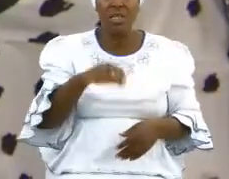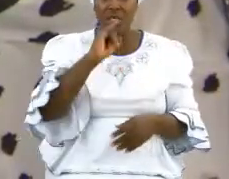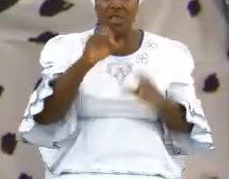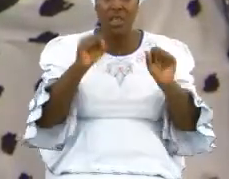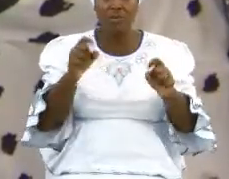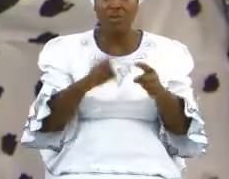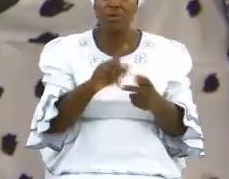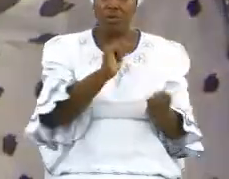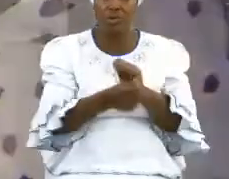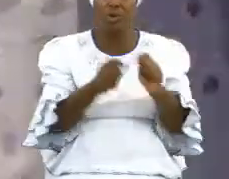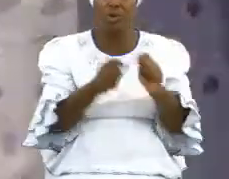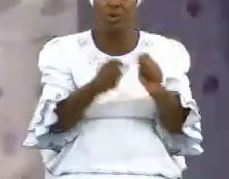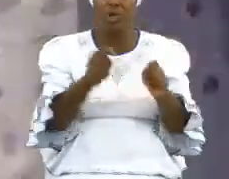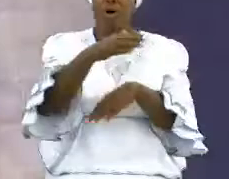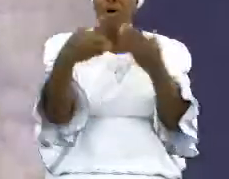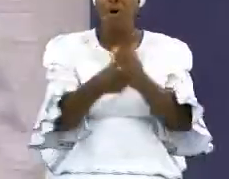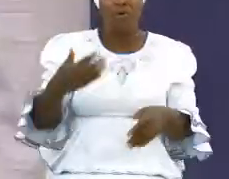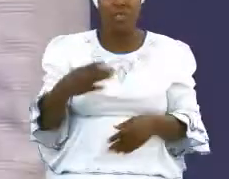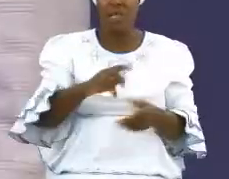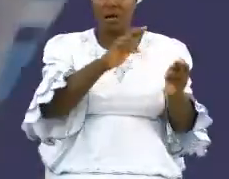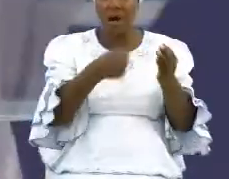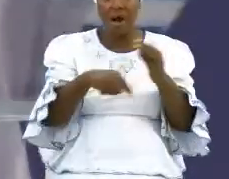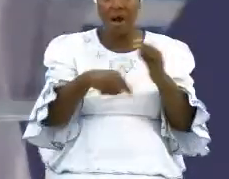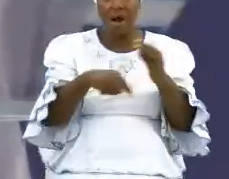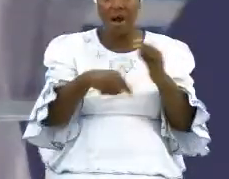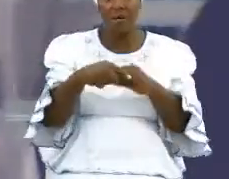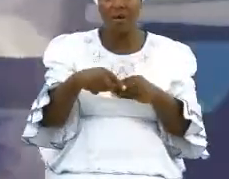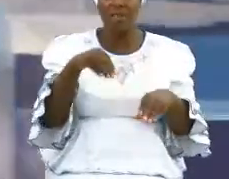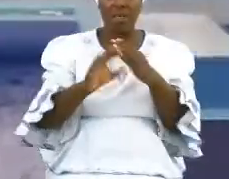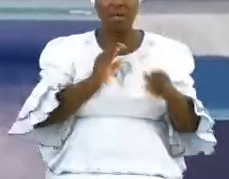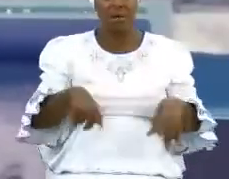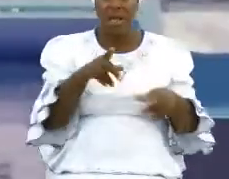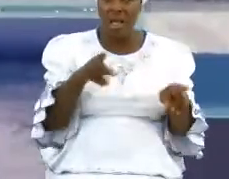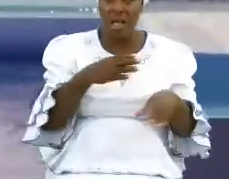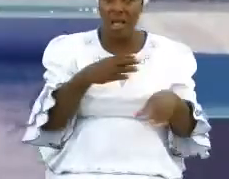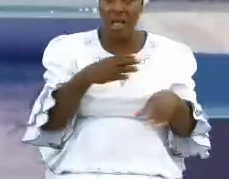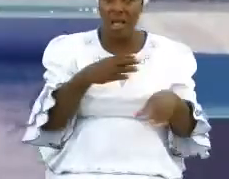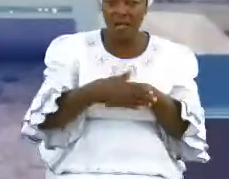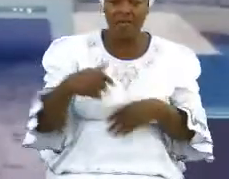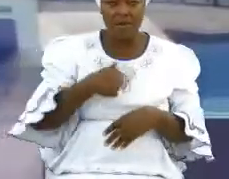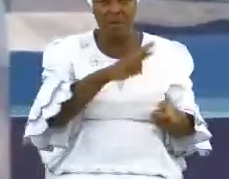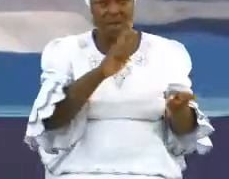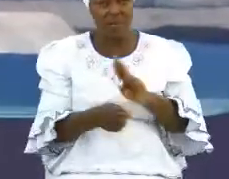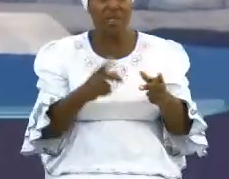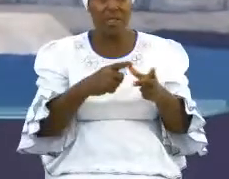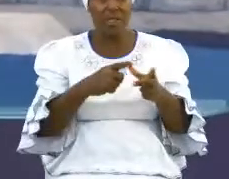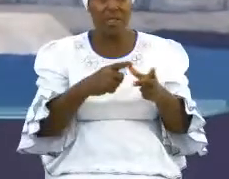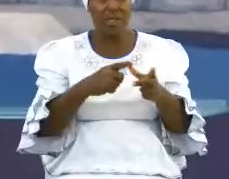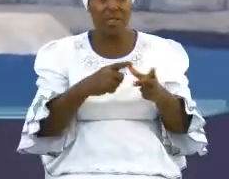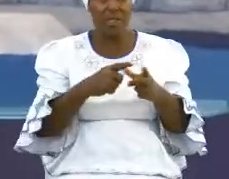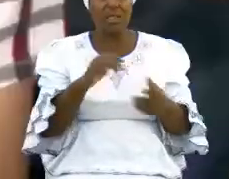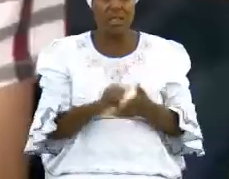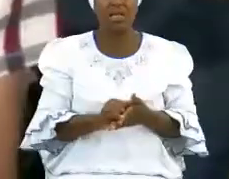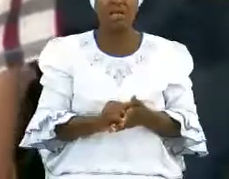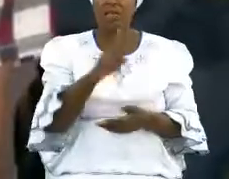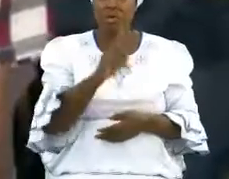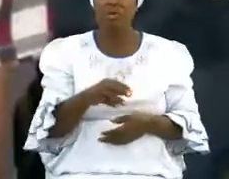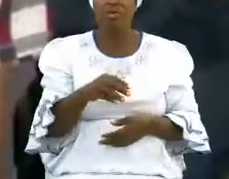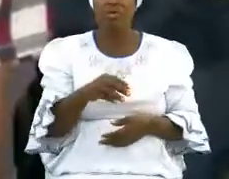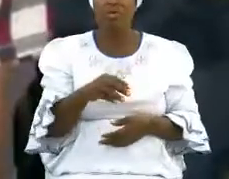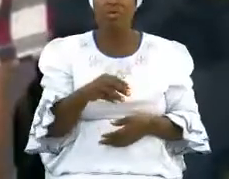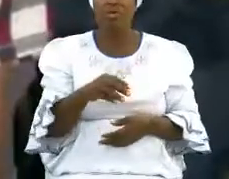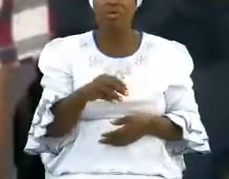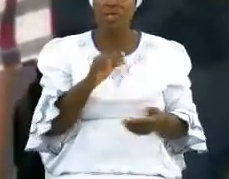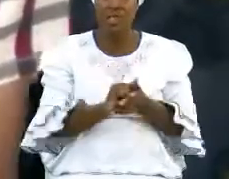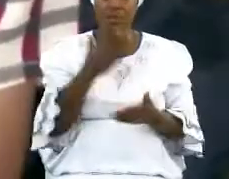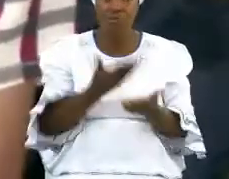thing around in our lives. After we repent, the goodness of the Lord will show up in your life tonight in Jesus' name.